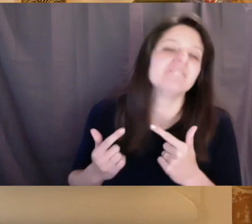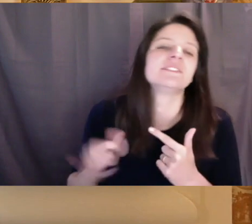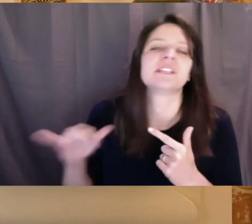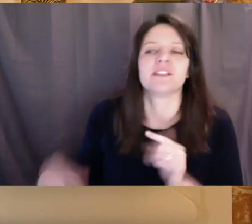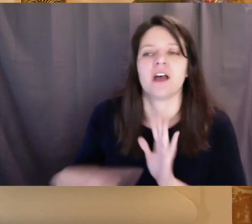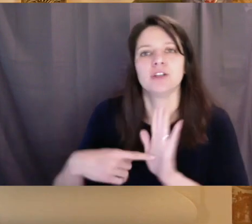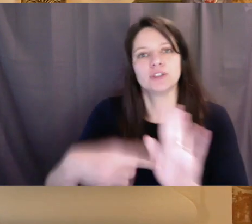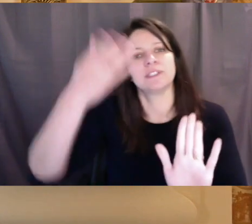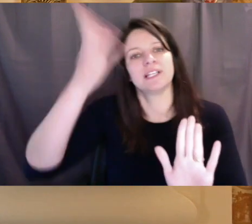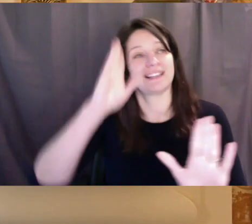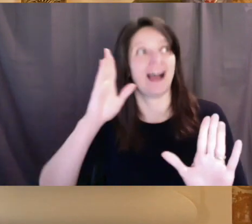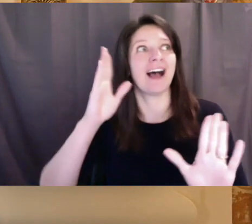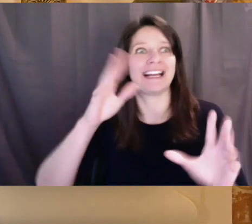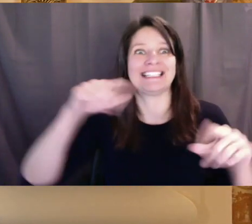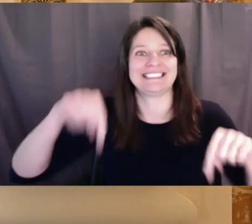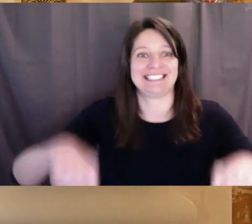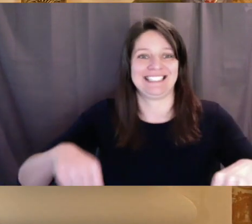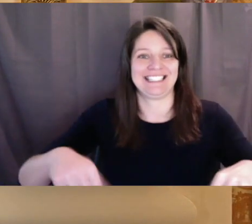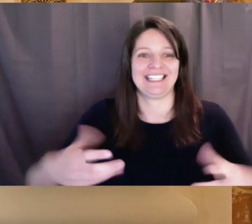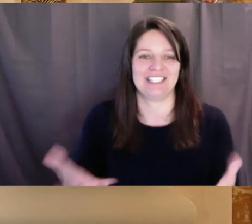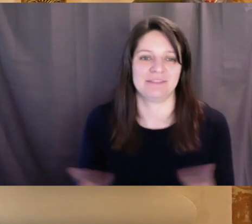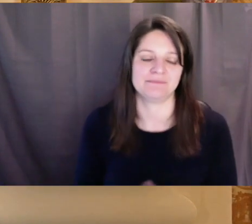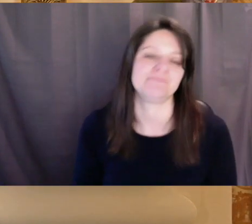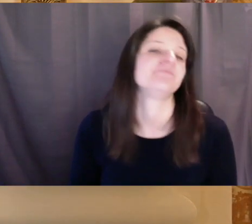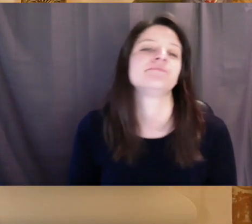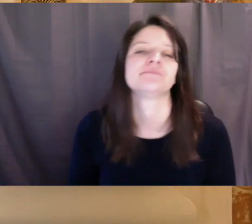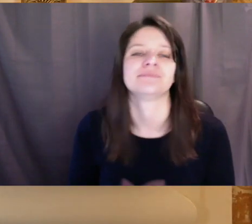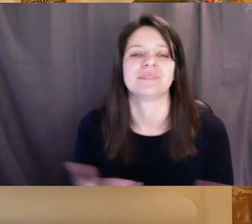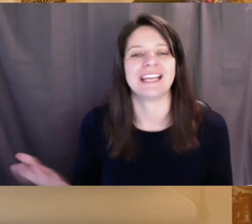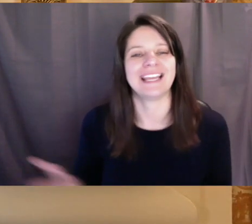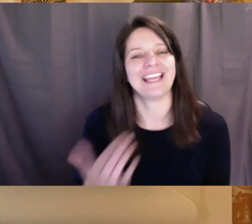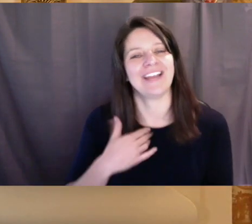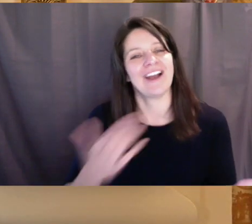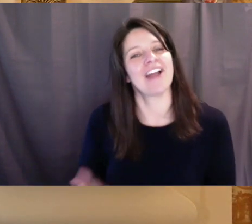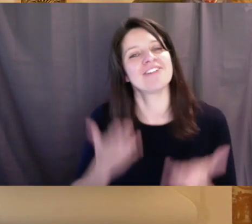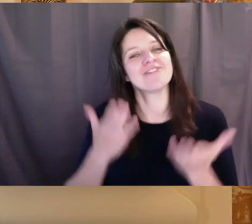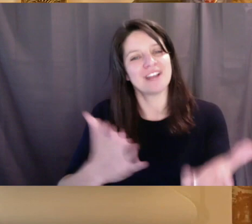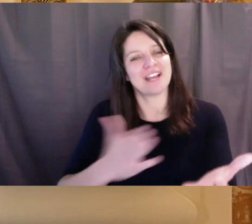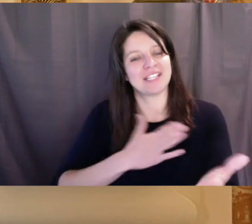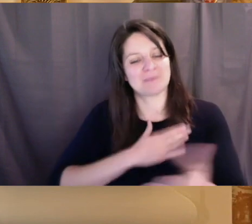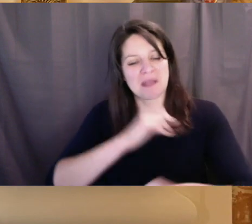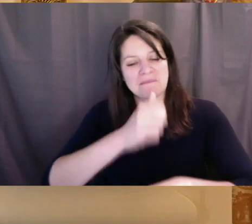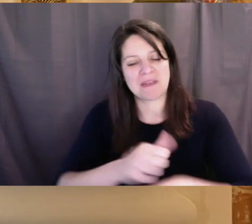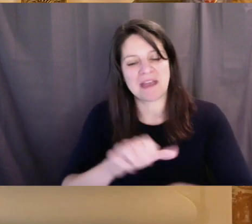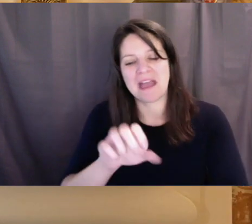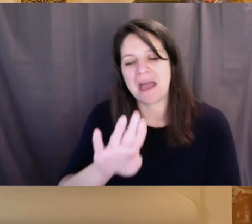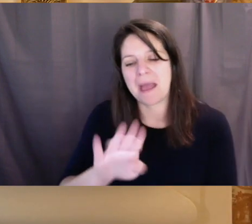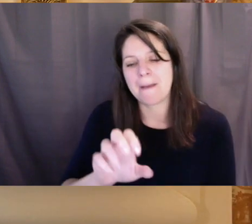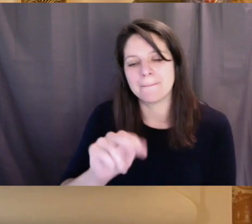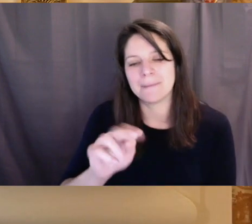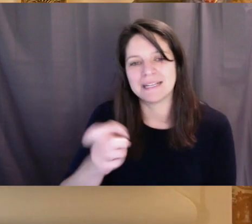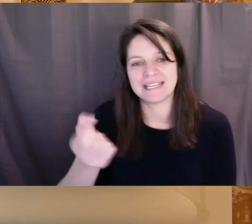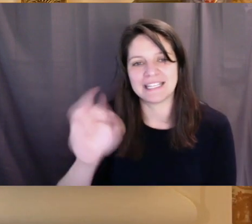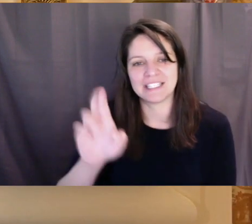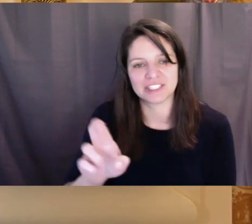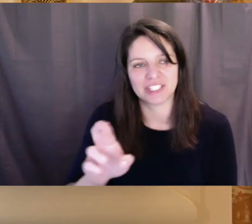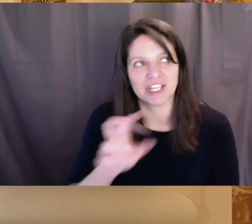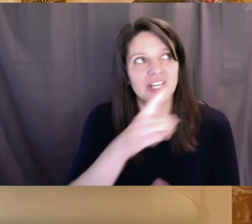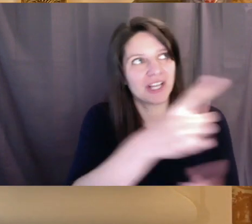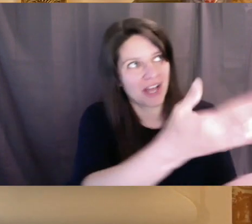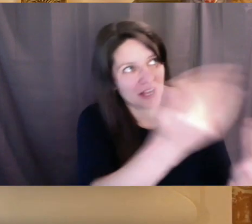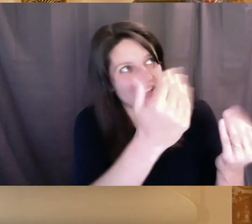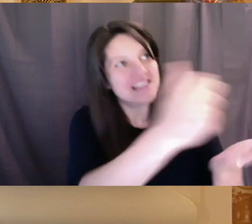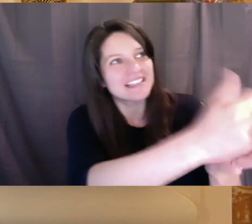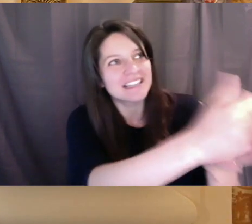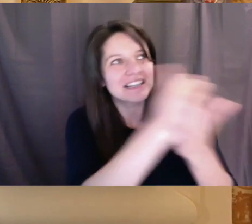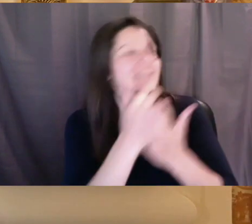sacrifice, and we build up lives that bear ongoing witness to God's help and presence. Here I raise my Ebenezer,